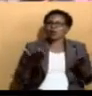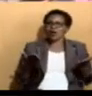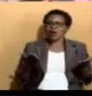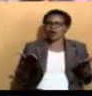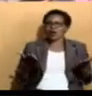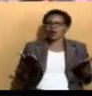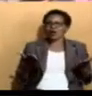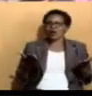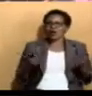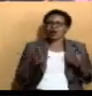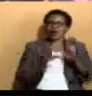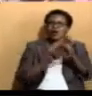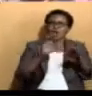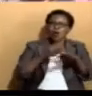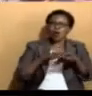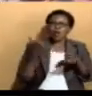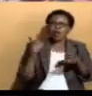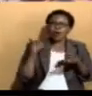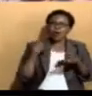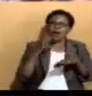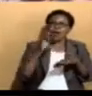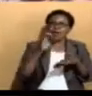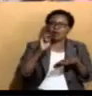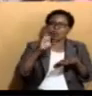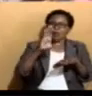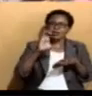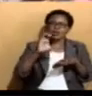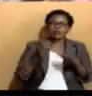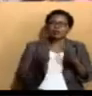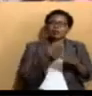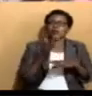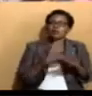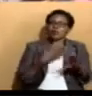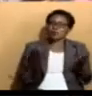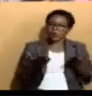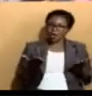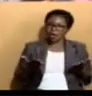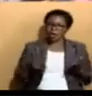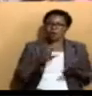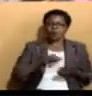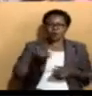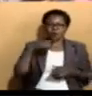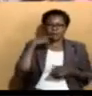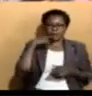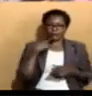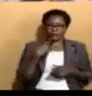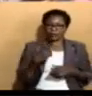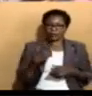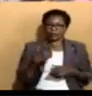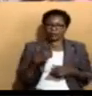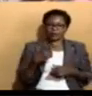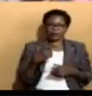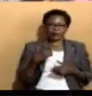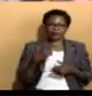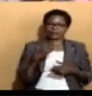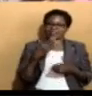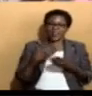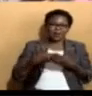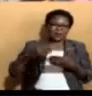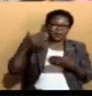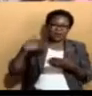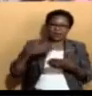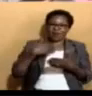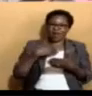What then was the law on quorum? And we are saying there no longer was a